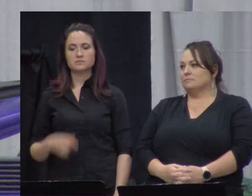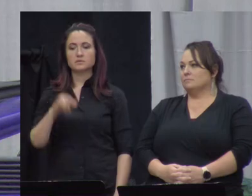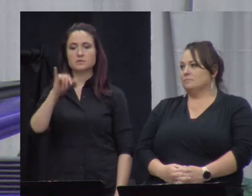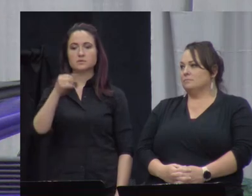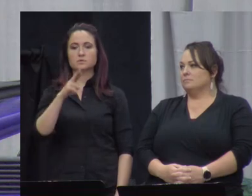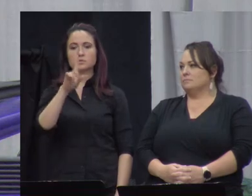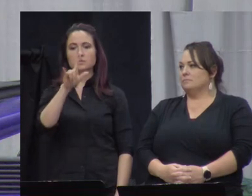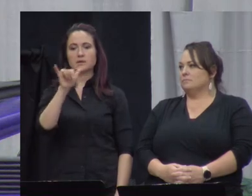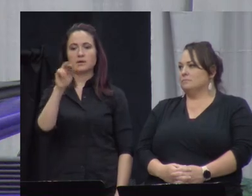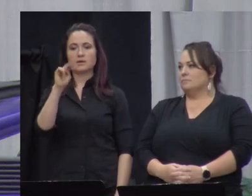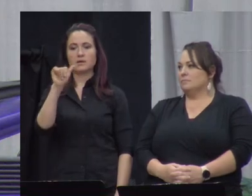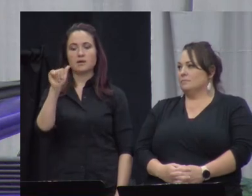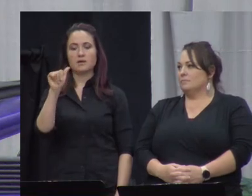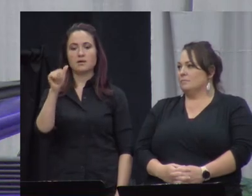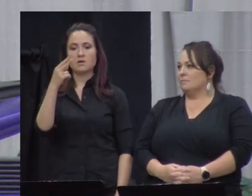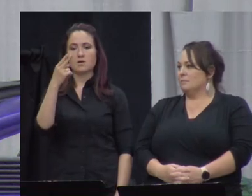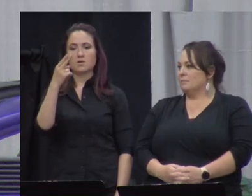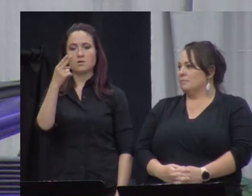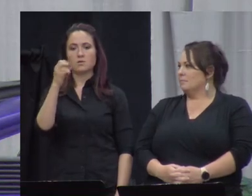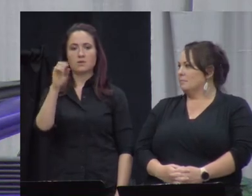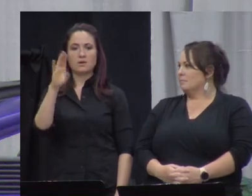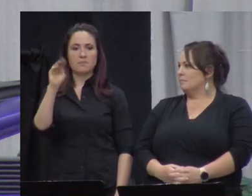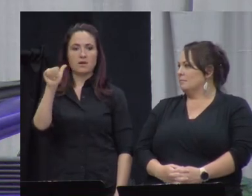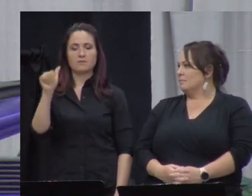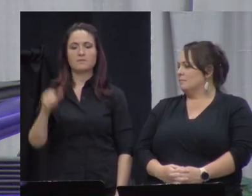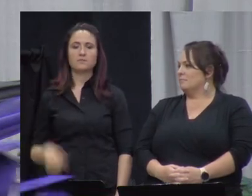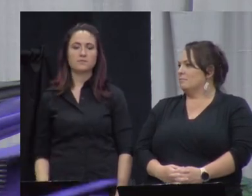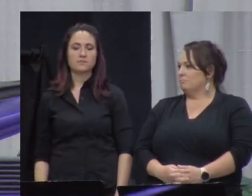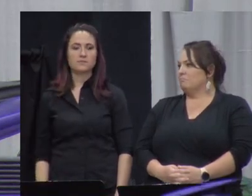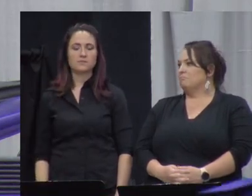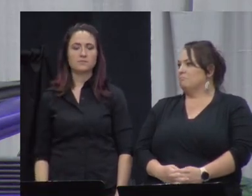Juliana Helkema.